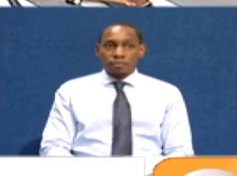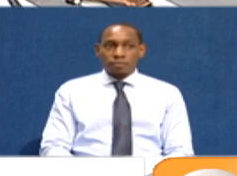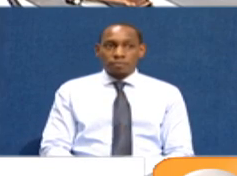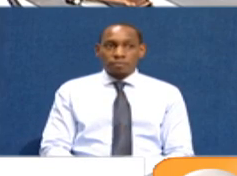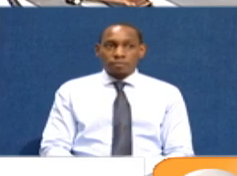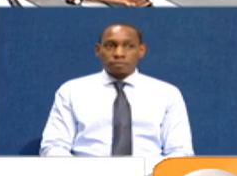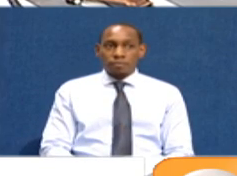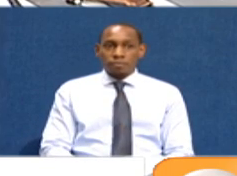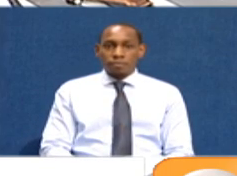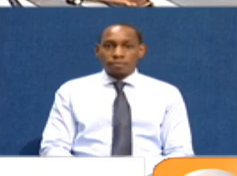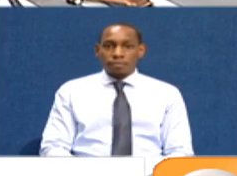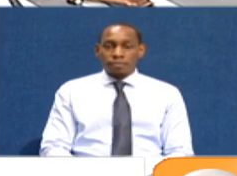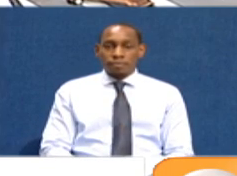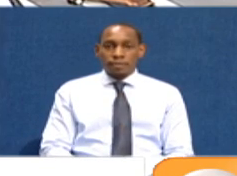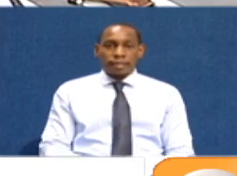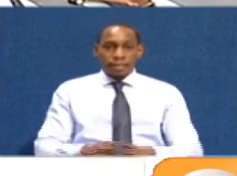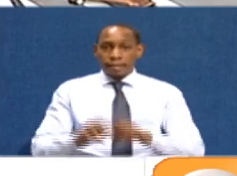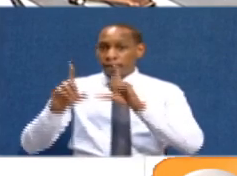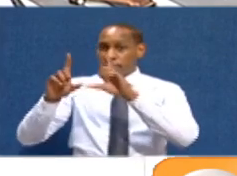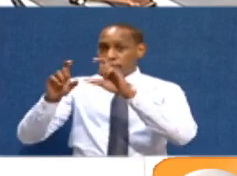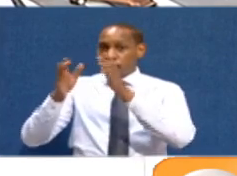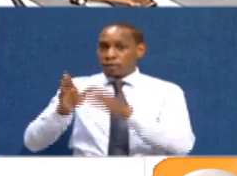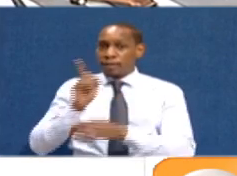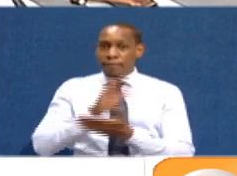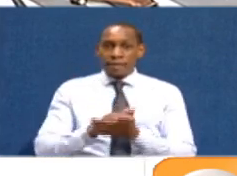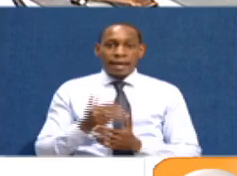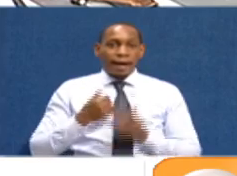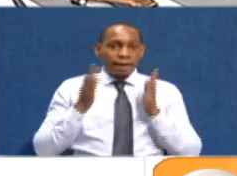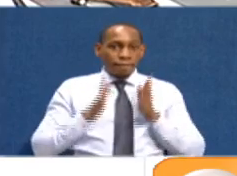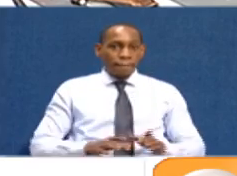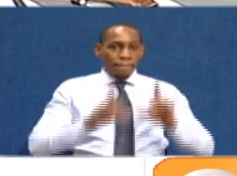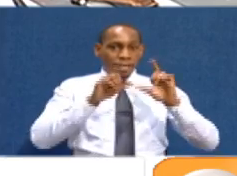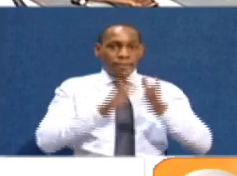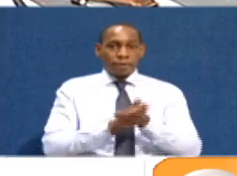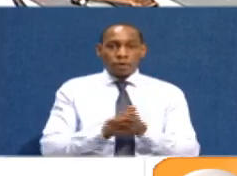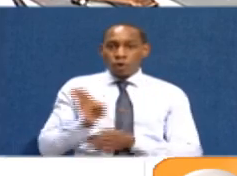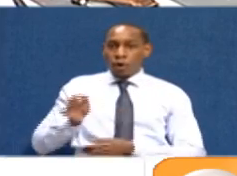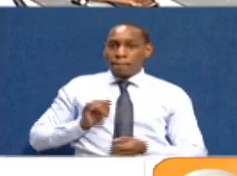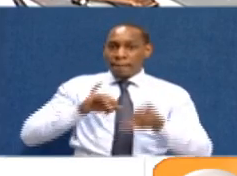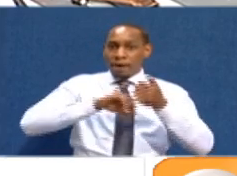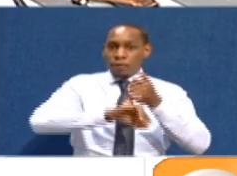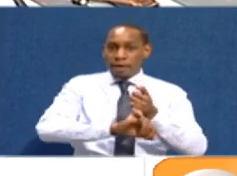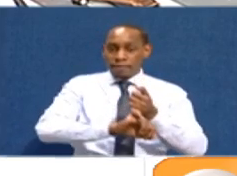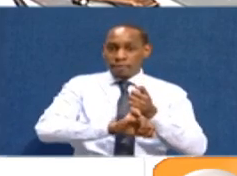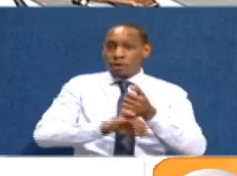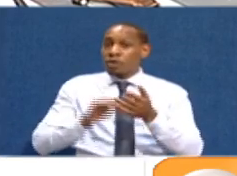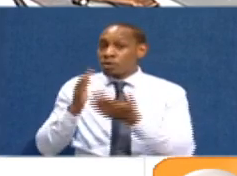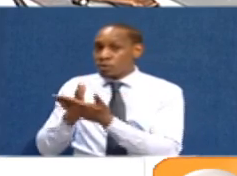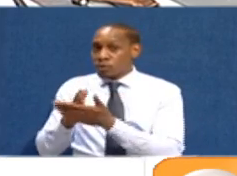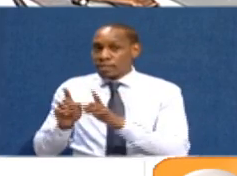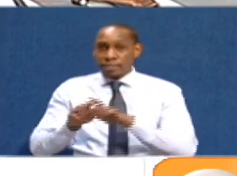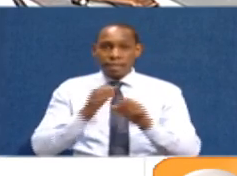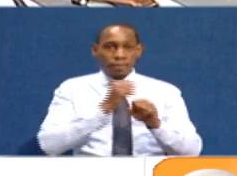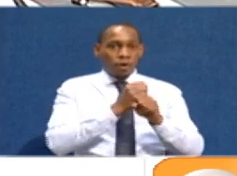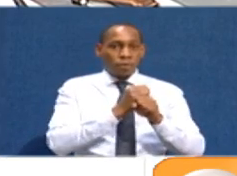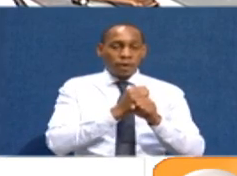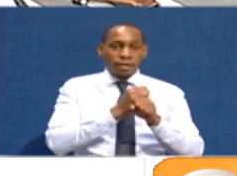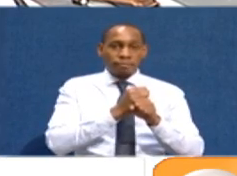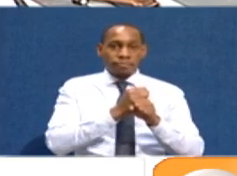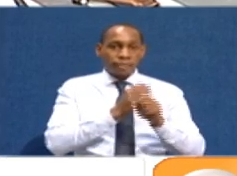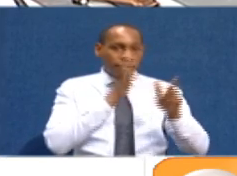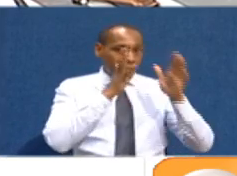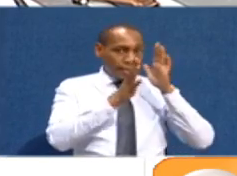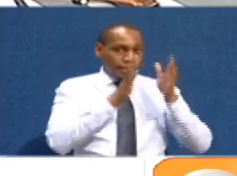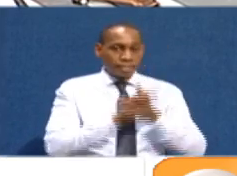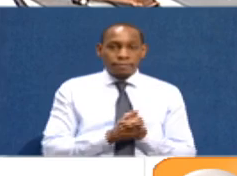Was Michelle there when yeah. you were a photographer? When taking yes. She actually has personal pictures with Michelle Obama and LeBron James. Shut when up. They were doing their Get Fit initiative.